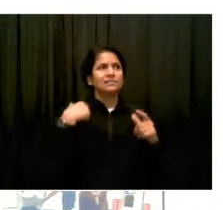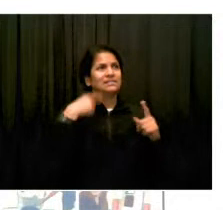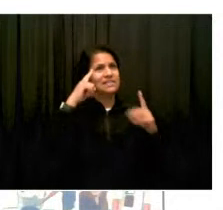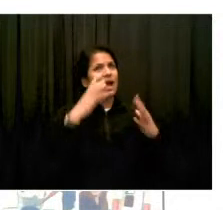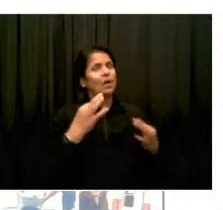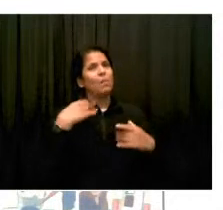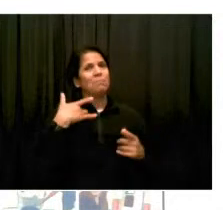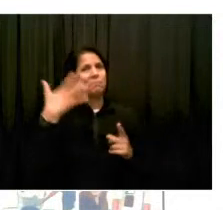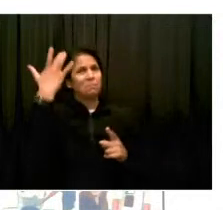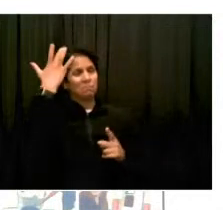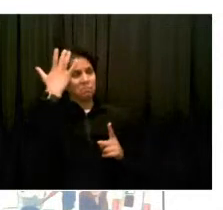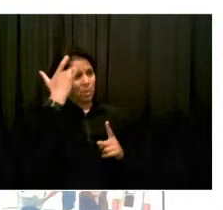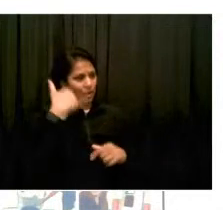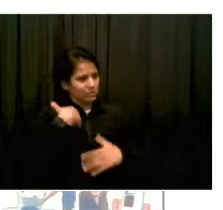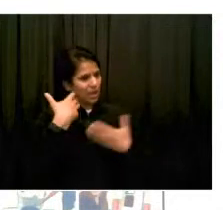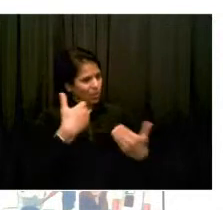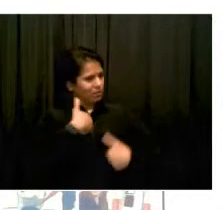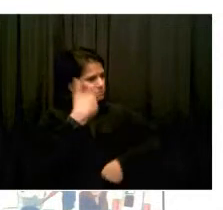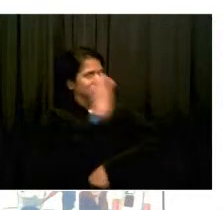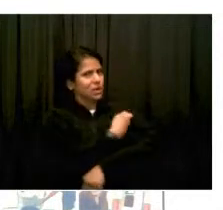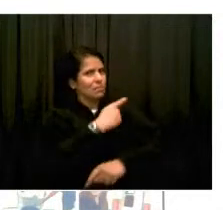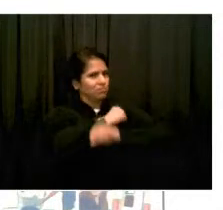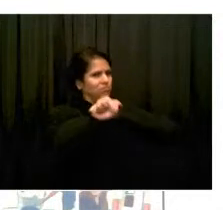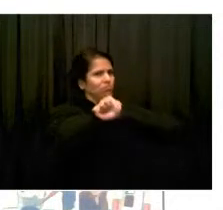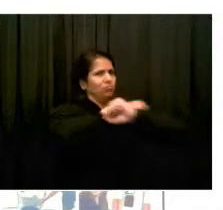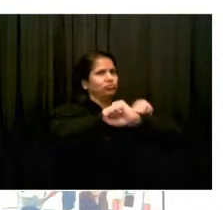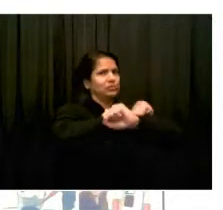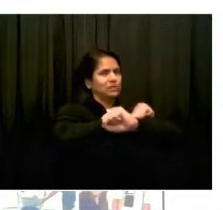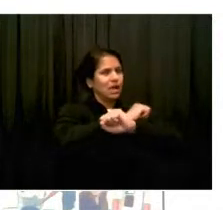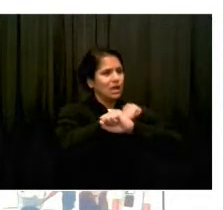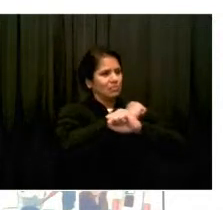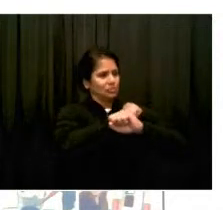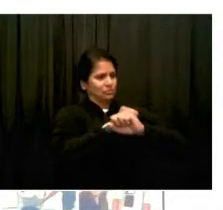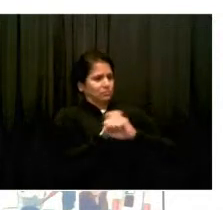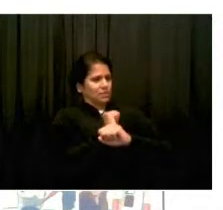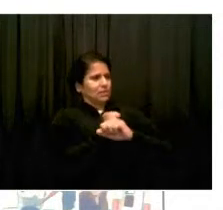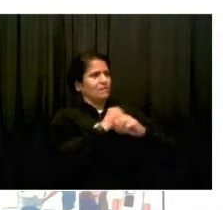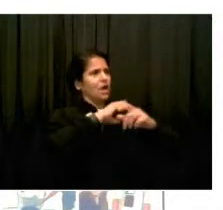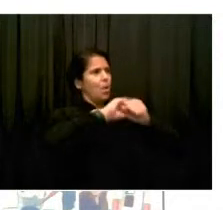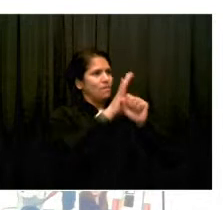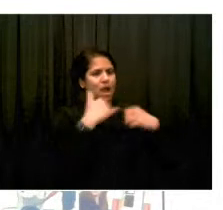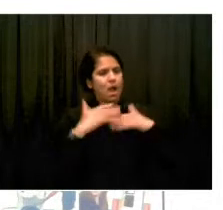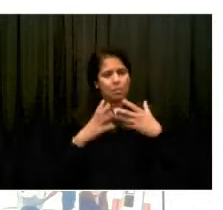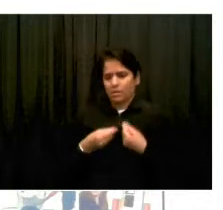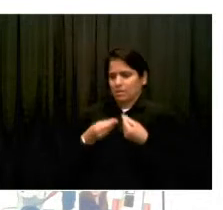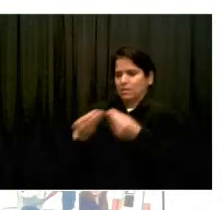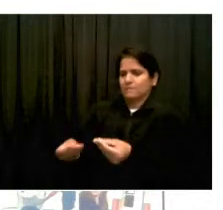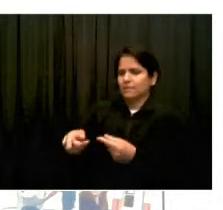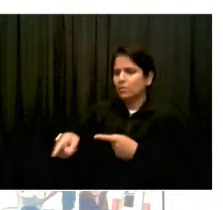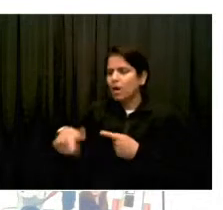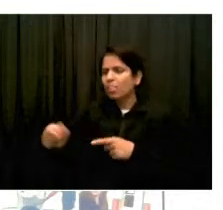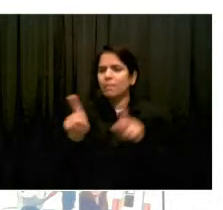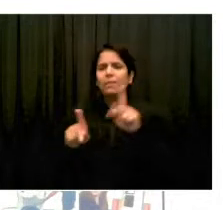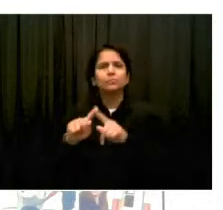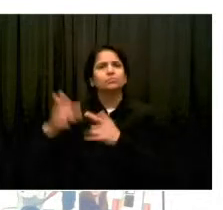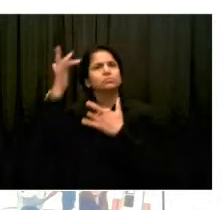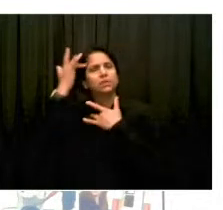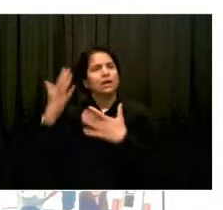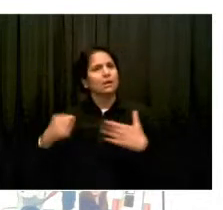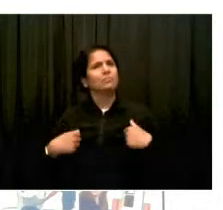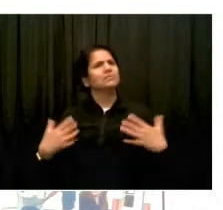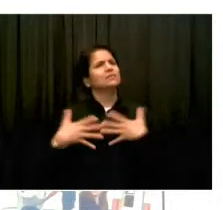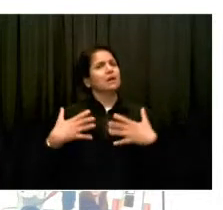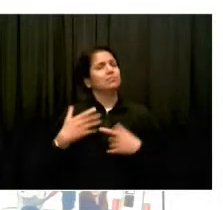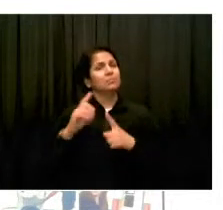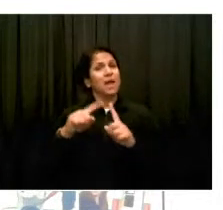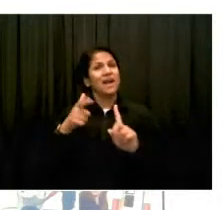mild, and working through that process, for themselves. With respect to the timeline for full FDA